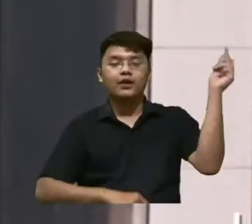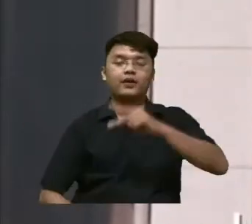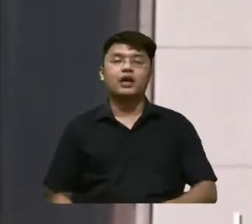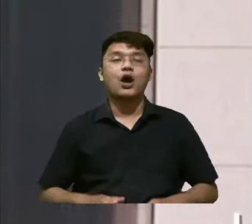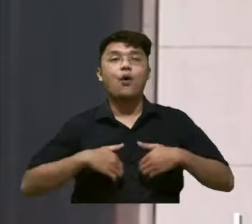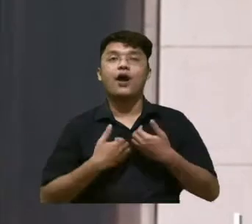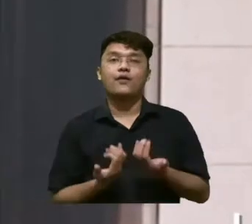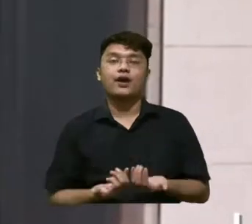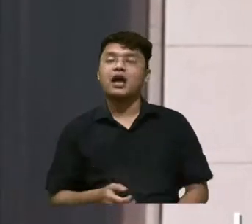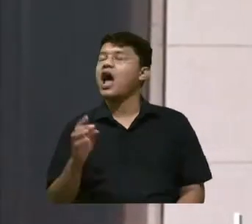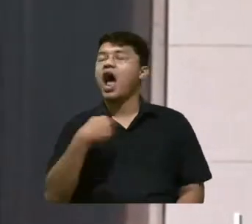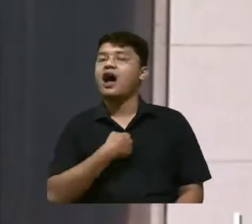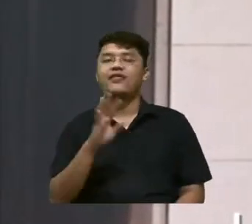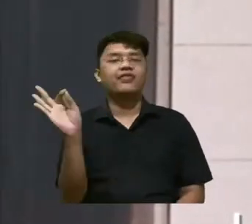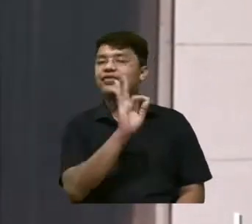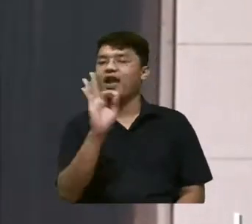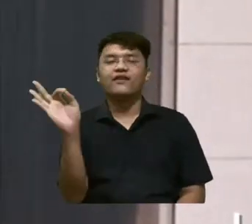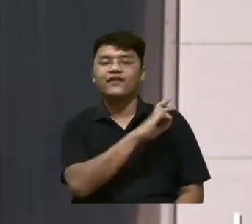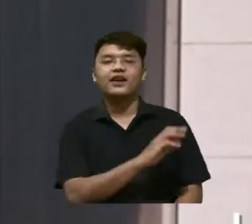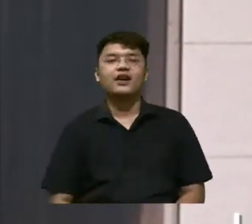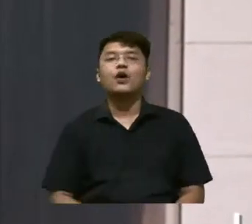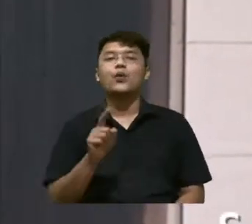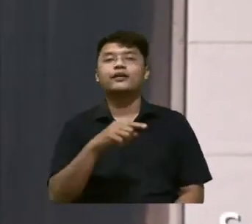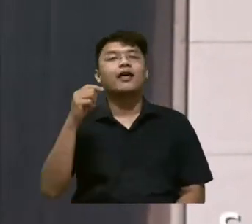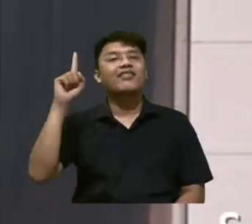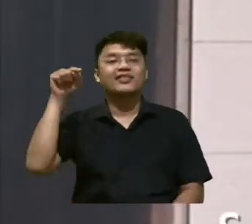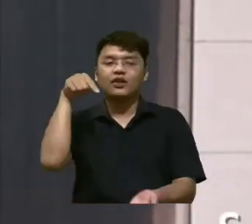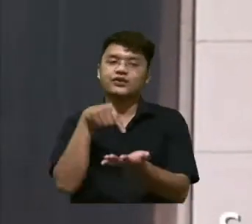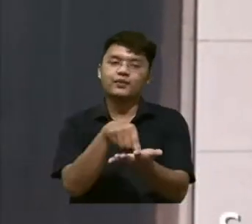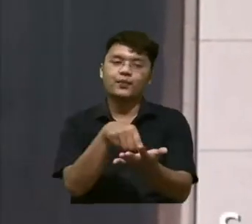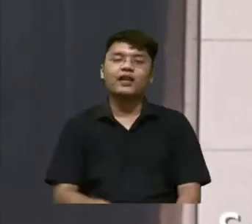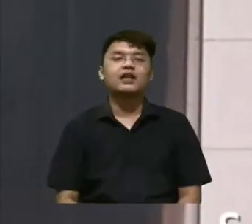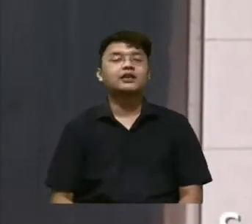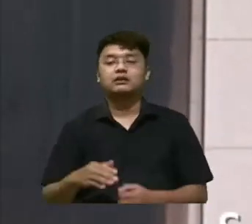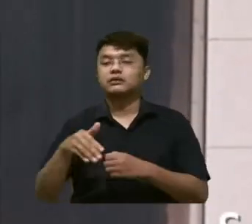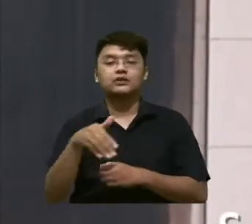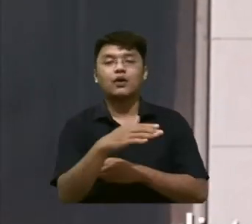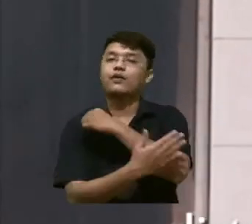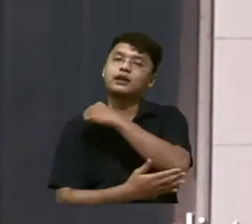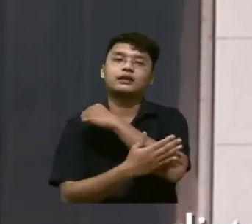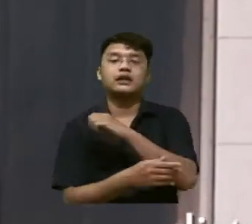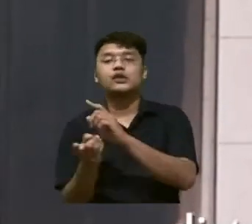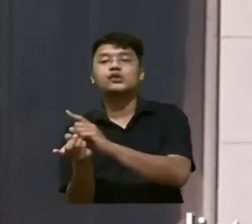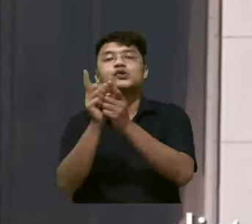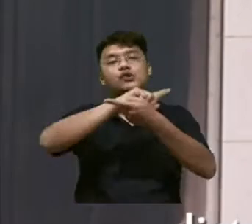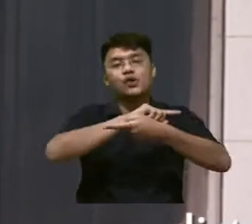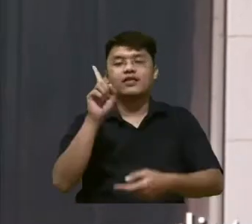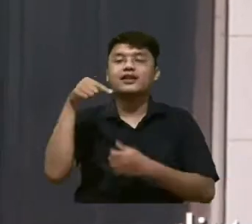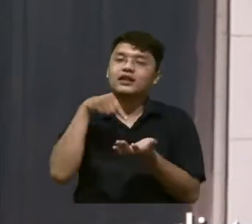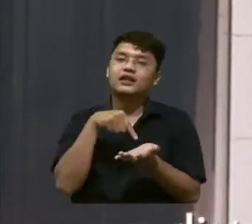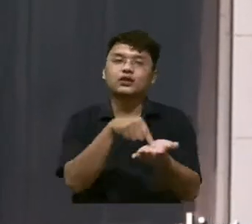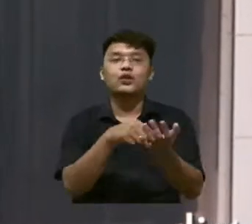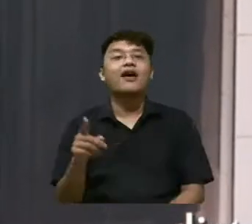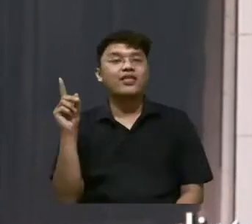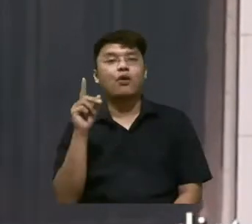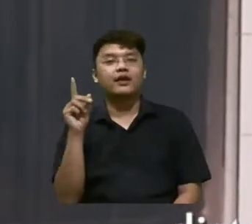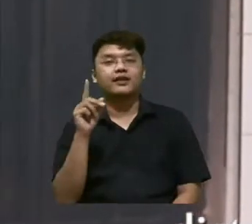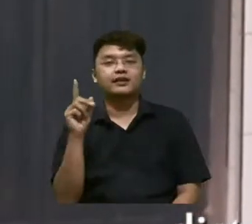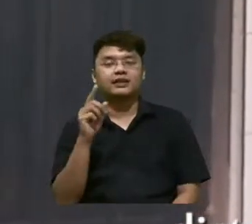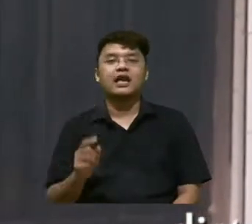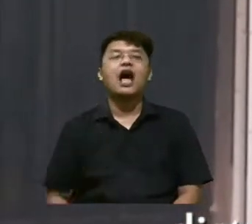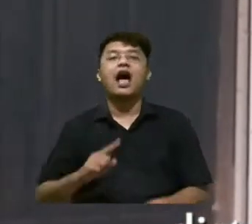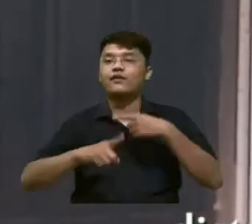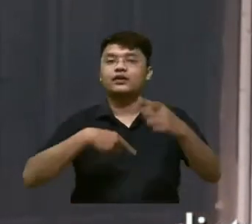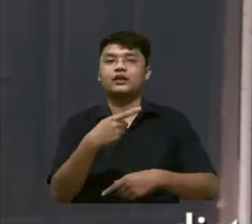However, I never agree with the dictatorship. Some of the countries in the world had turned dictatorship to democratization after the World